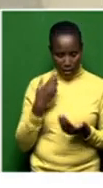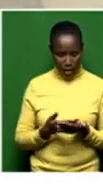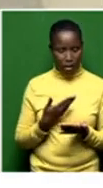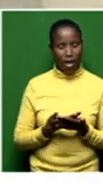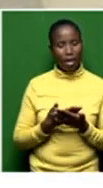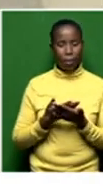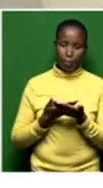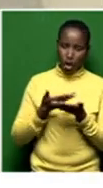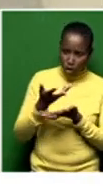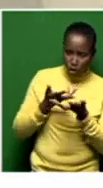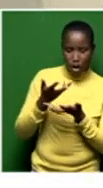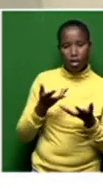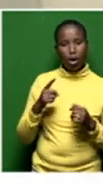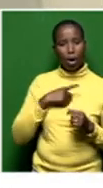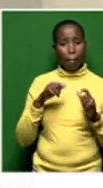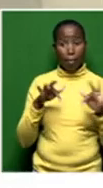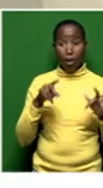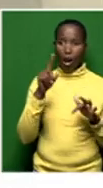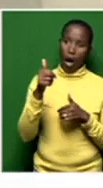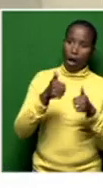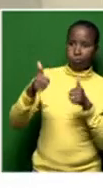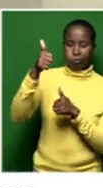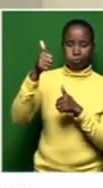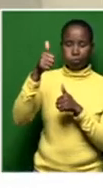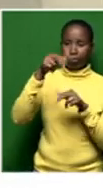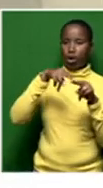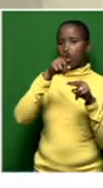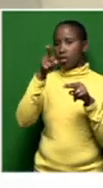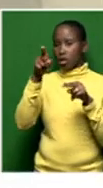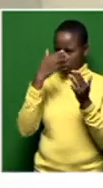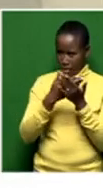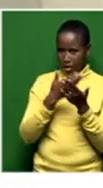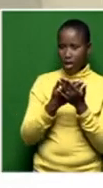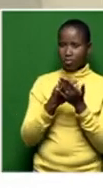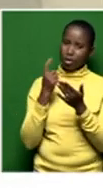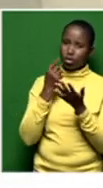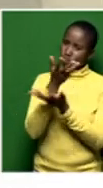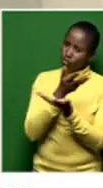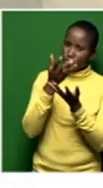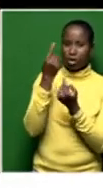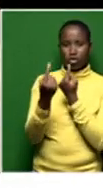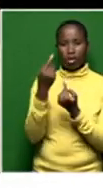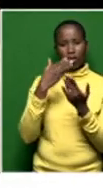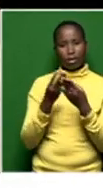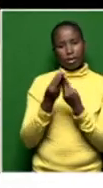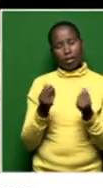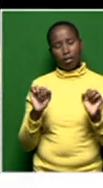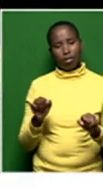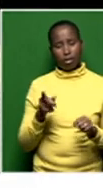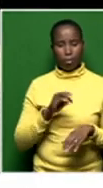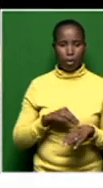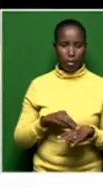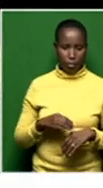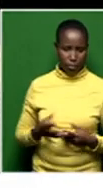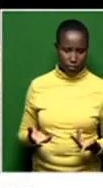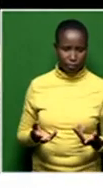and NSFAS. These people are sitting in these high positions, and I'm sure they can engage each other in order to find solutions. Yeah.